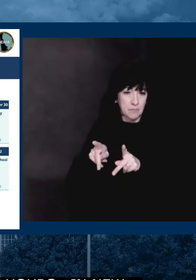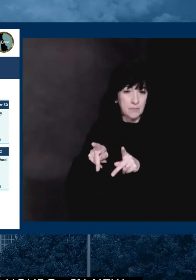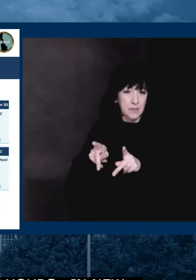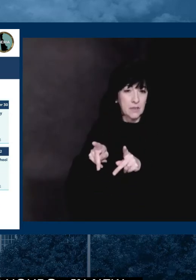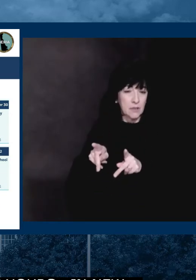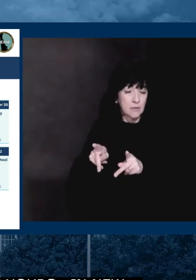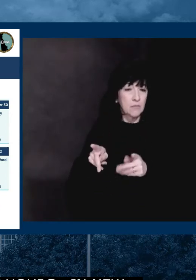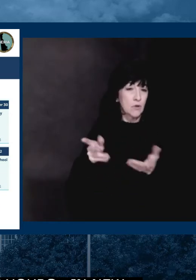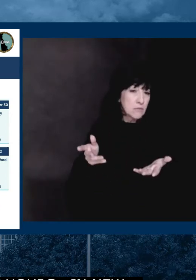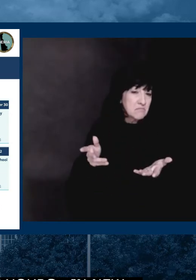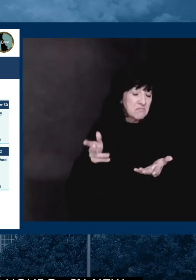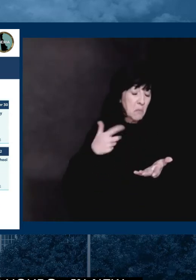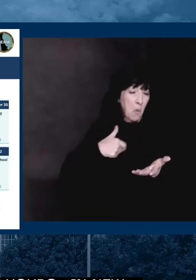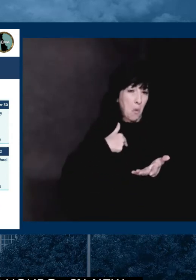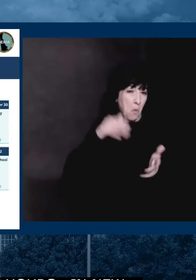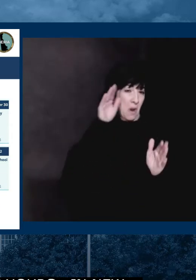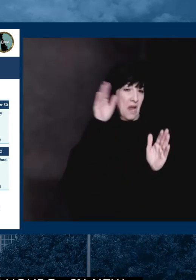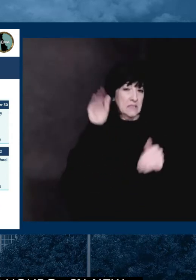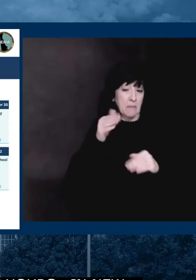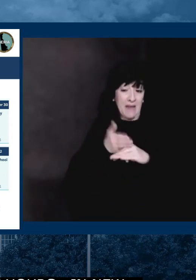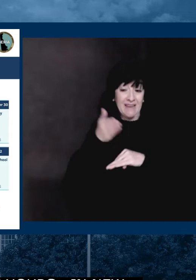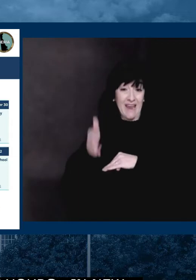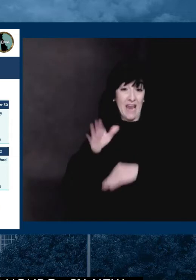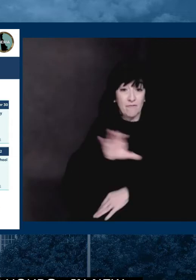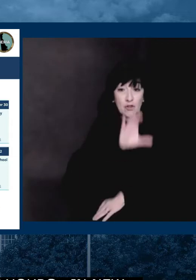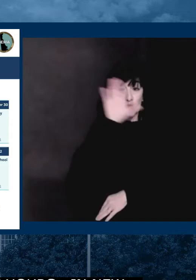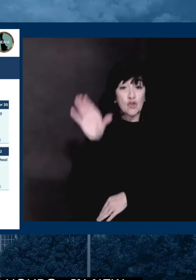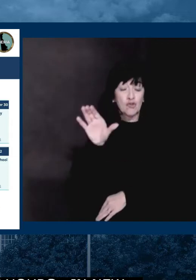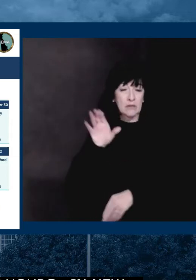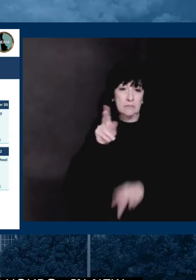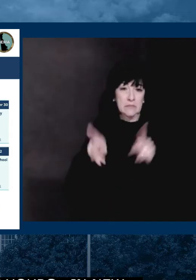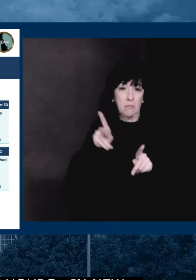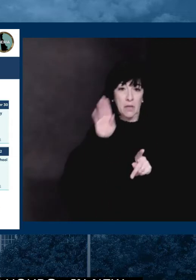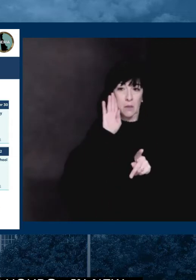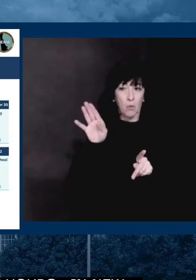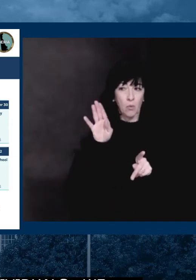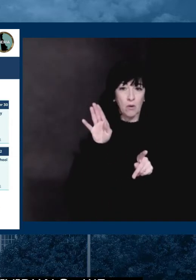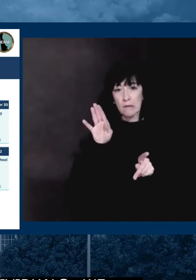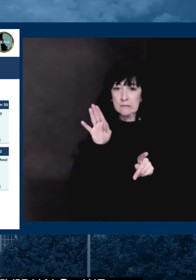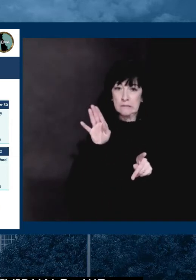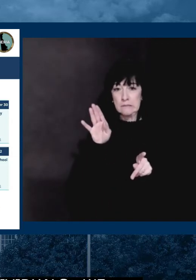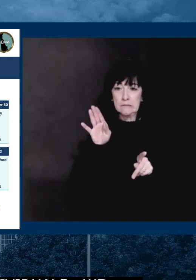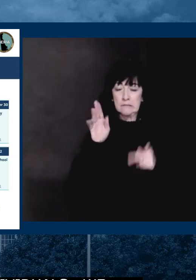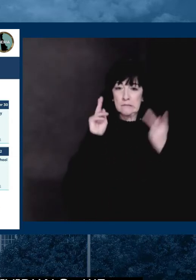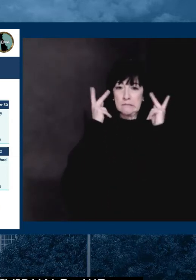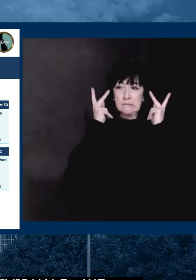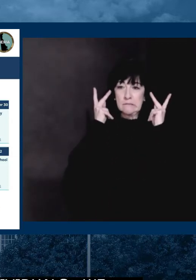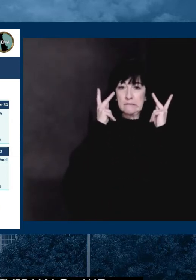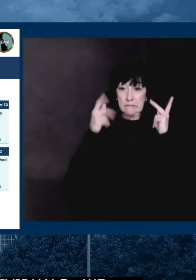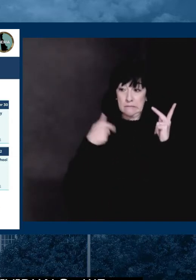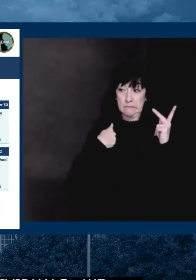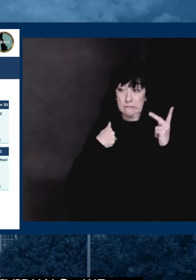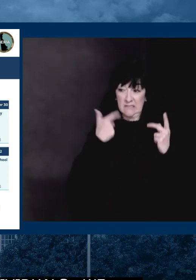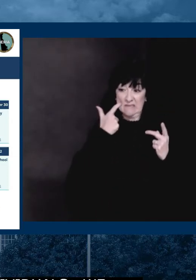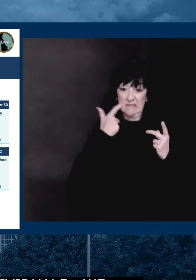after Christmas, and we expect to have that tempo to stay with us through, the first few weeks of January.